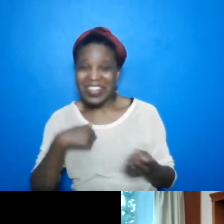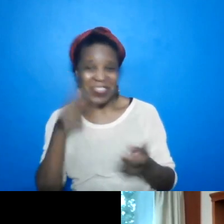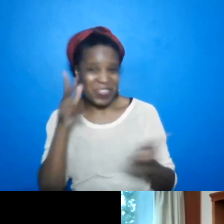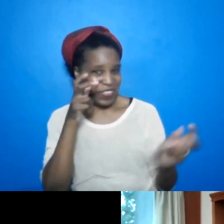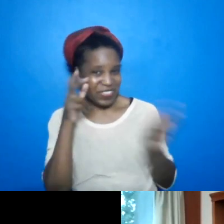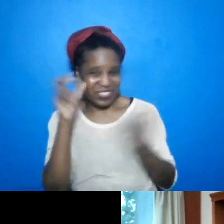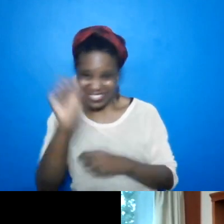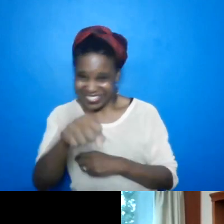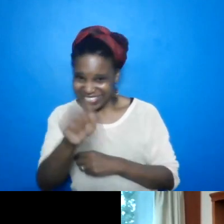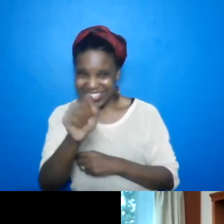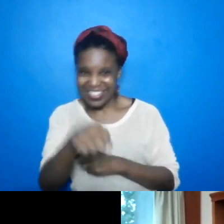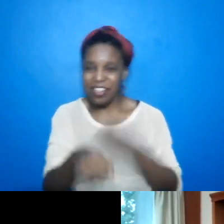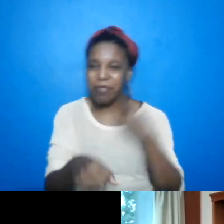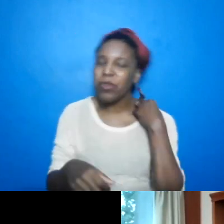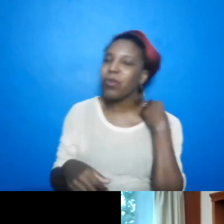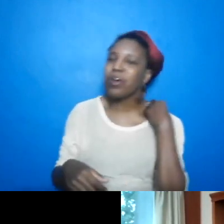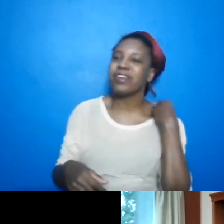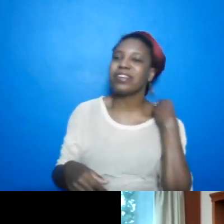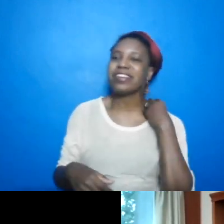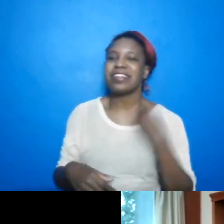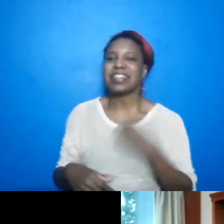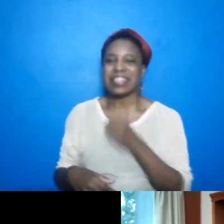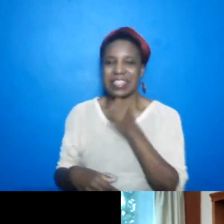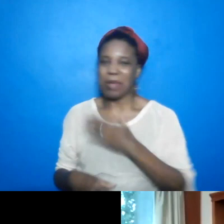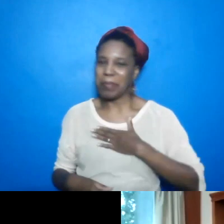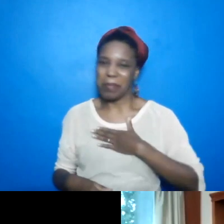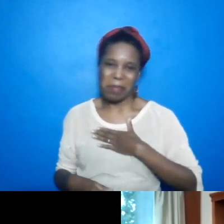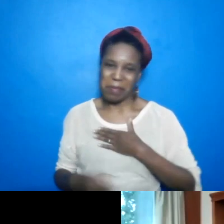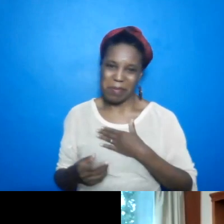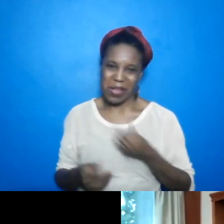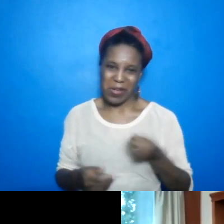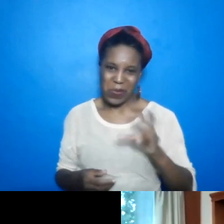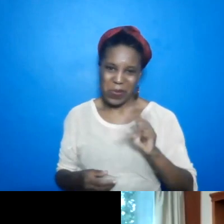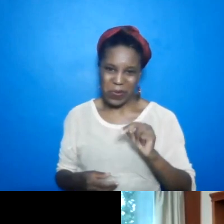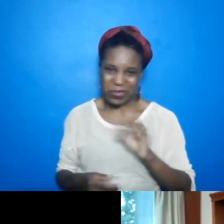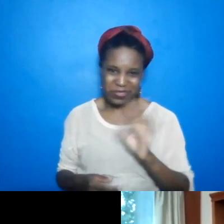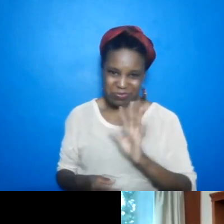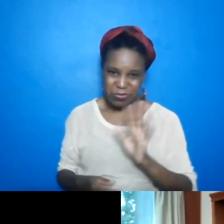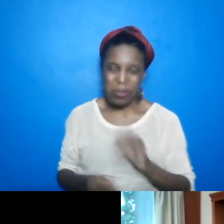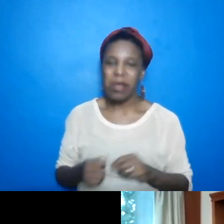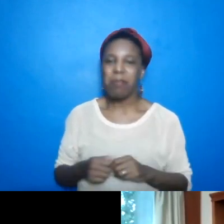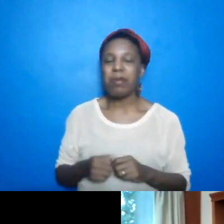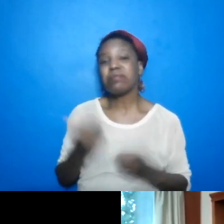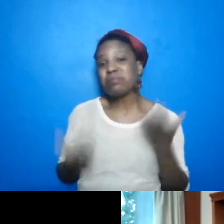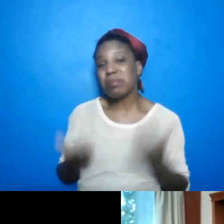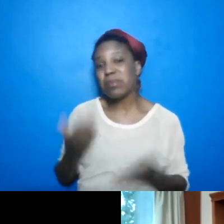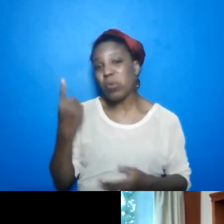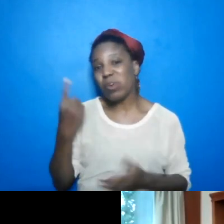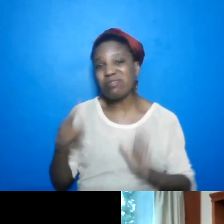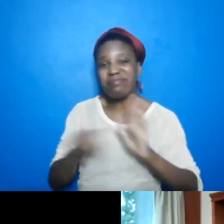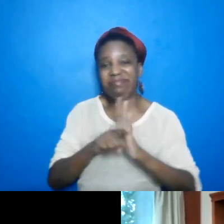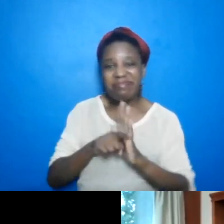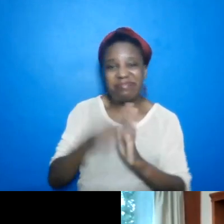mine, but I imagine that a critique would be that by framing this